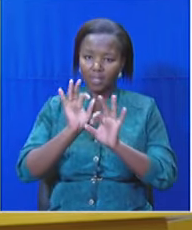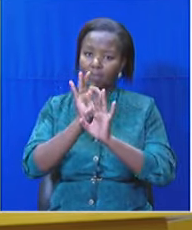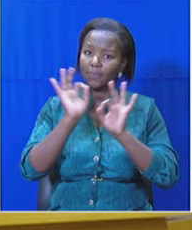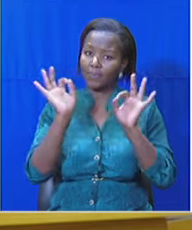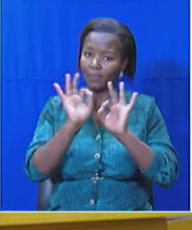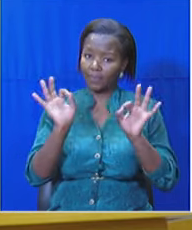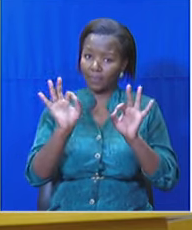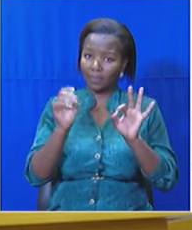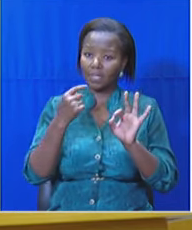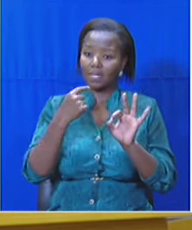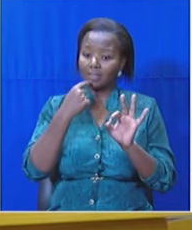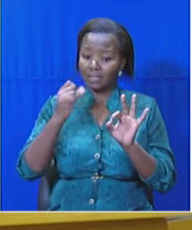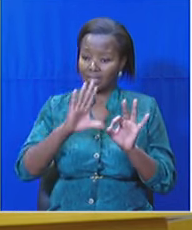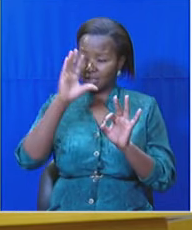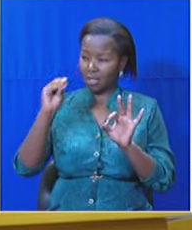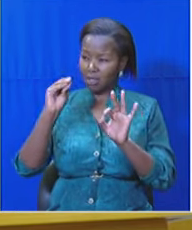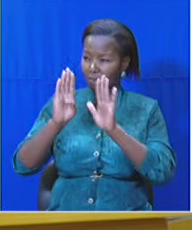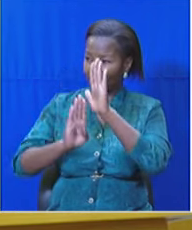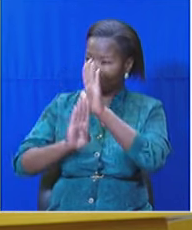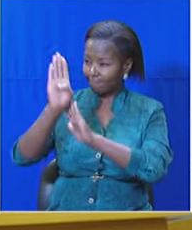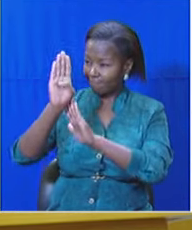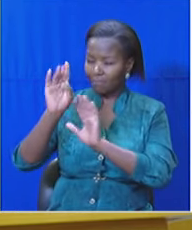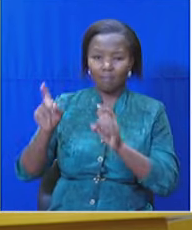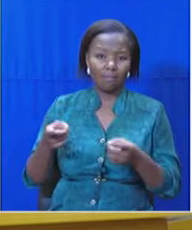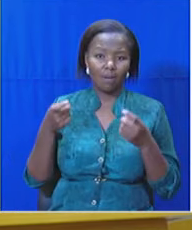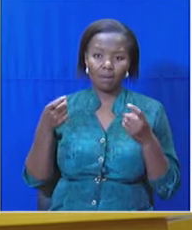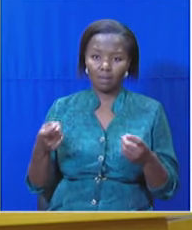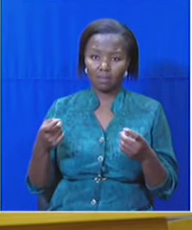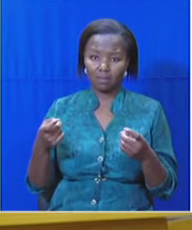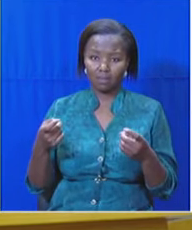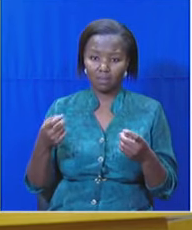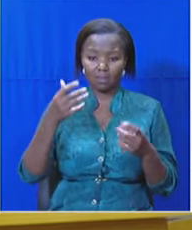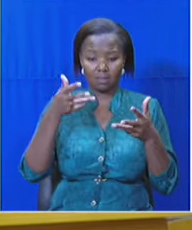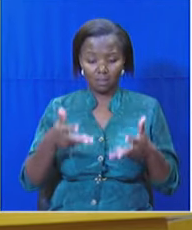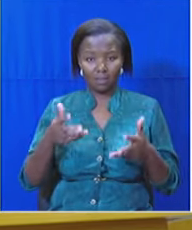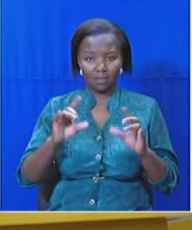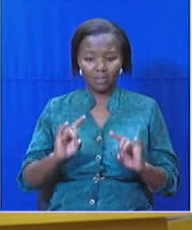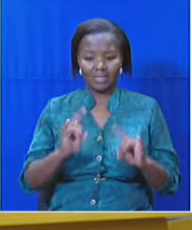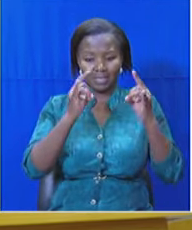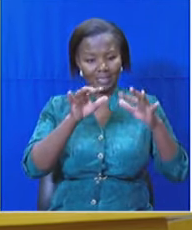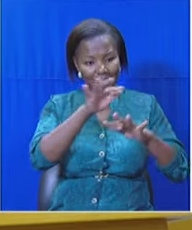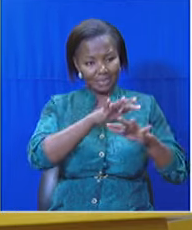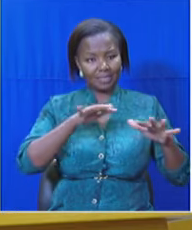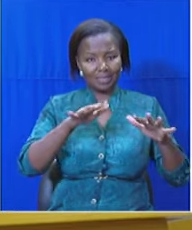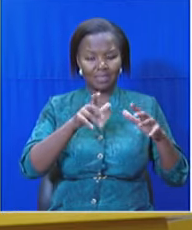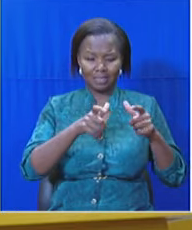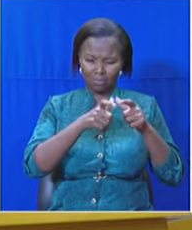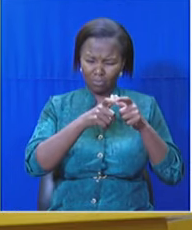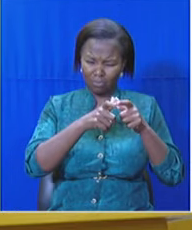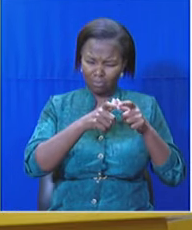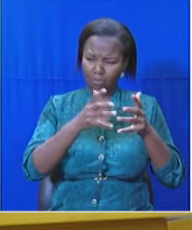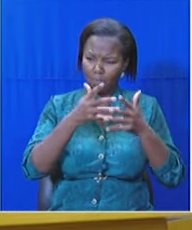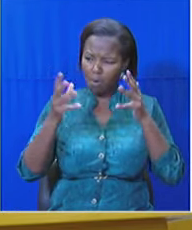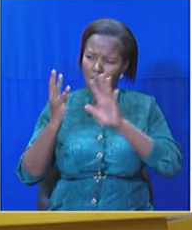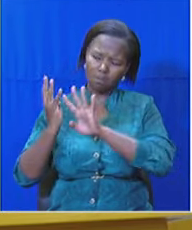of our nation. The pressure on our cities, like the cities elsewhere in the world,